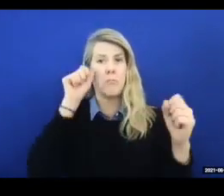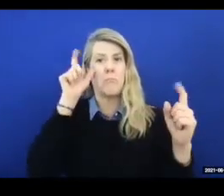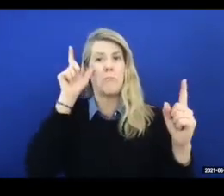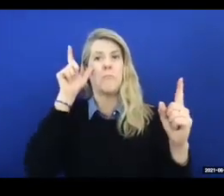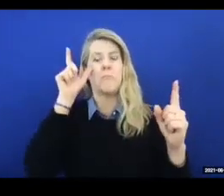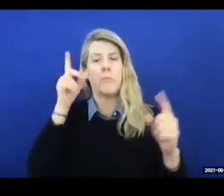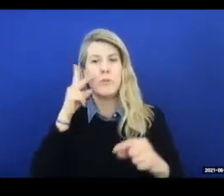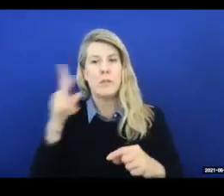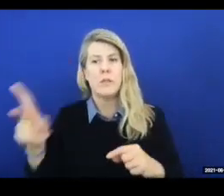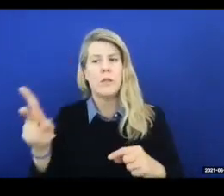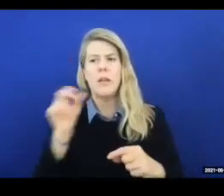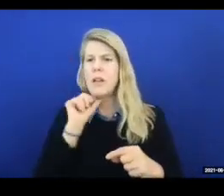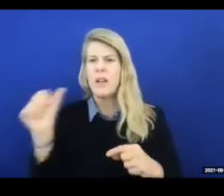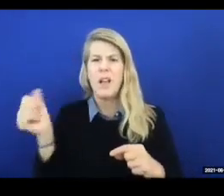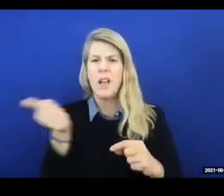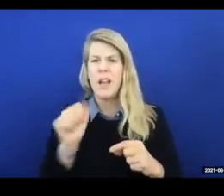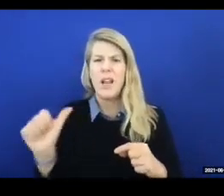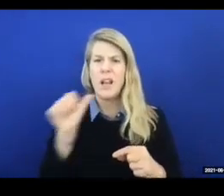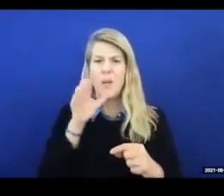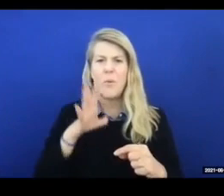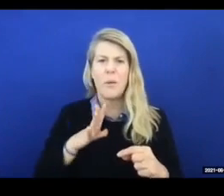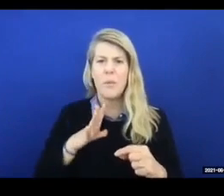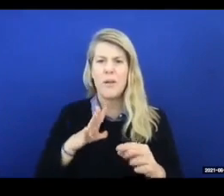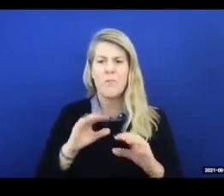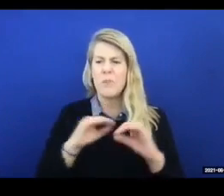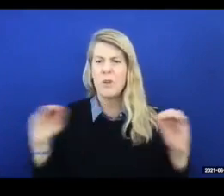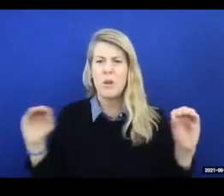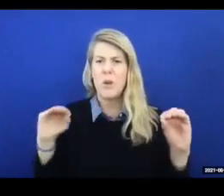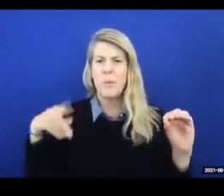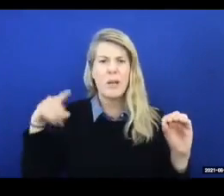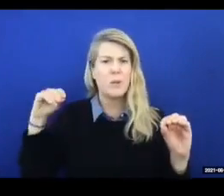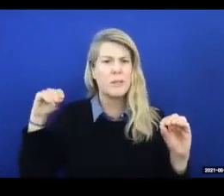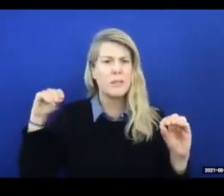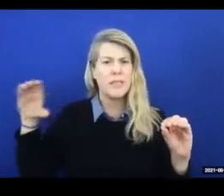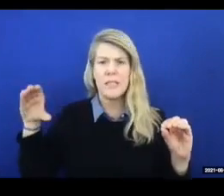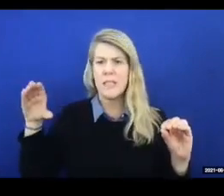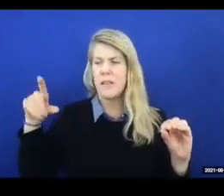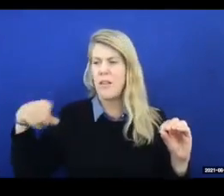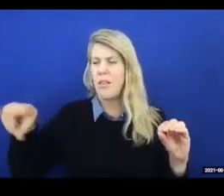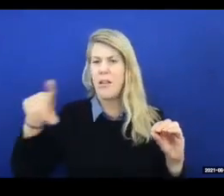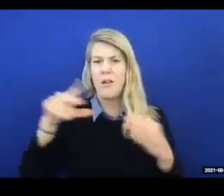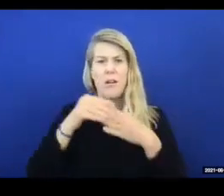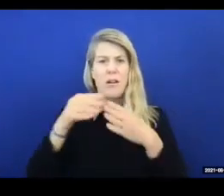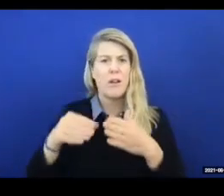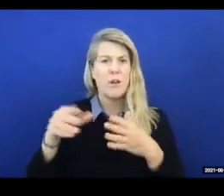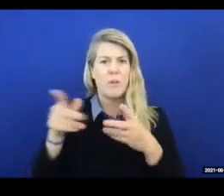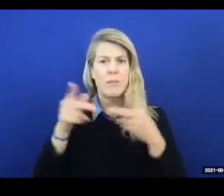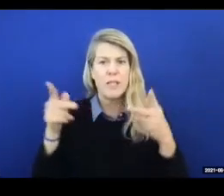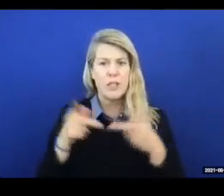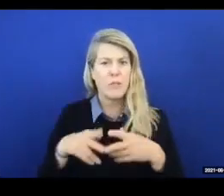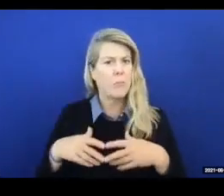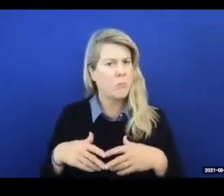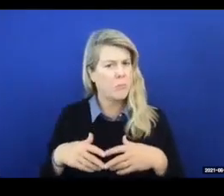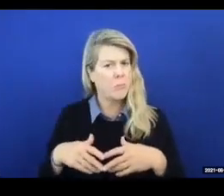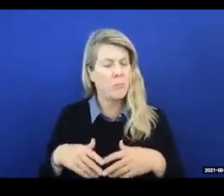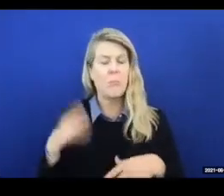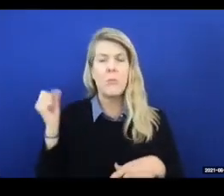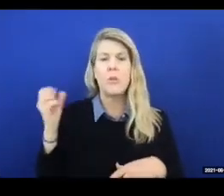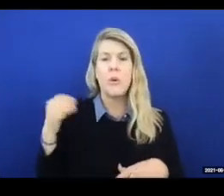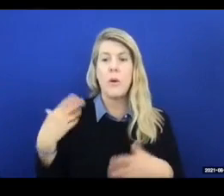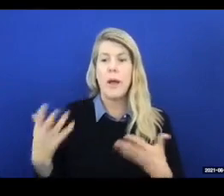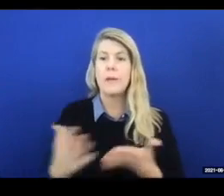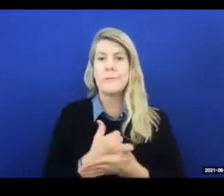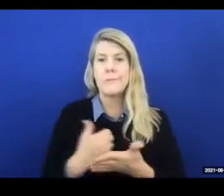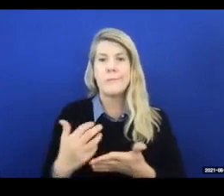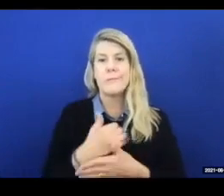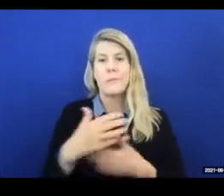surprised to see that there were not any women or people of color in leadership positions. So after getting all of my audit